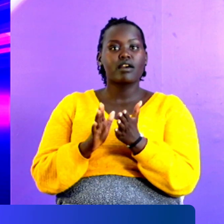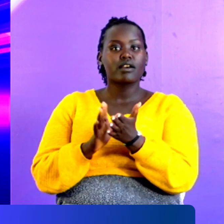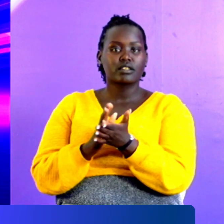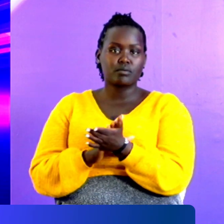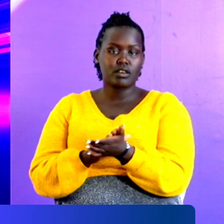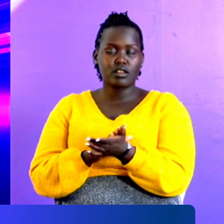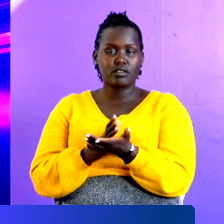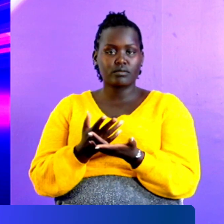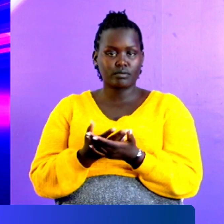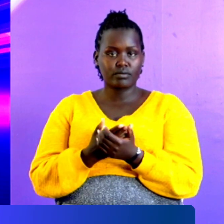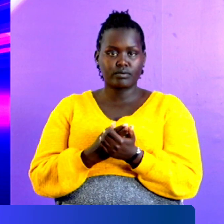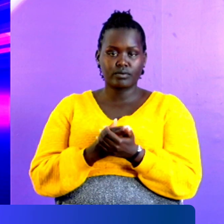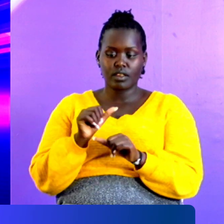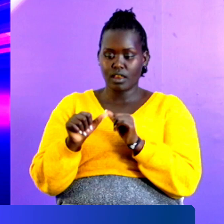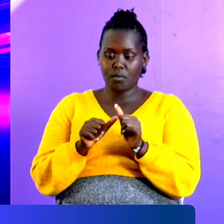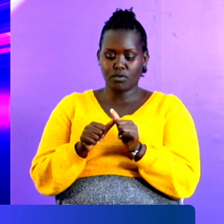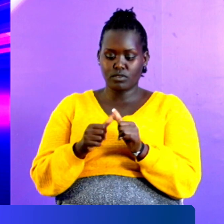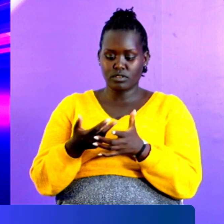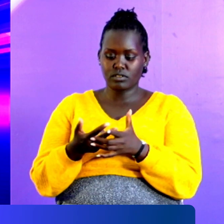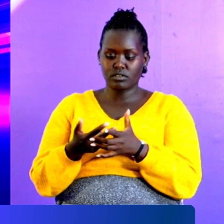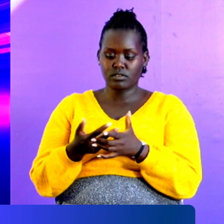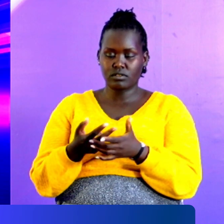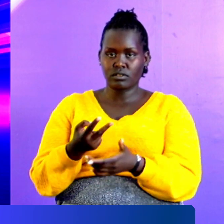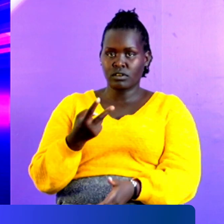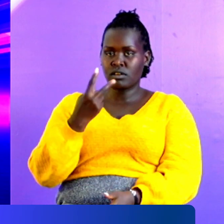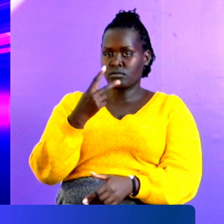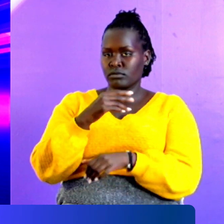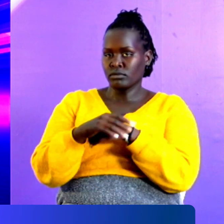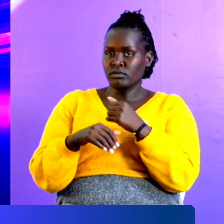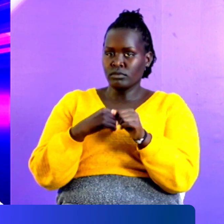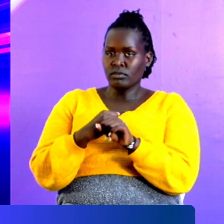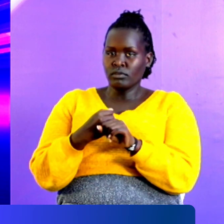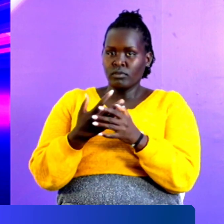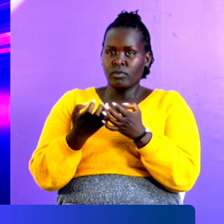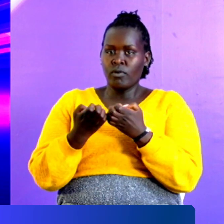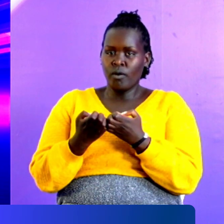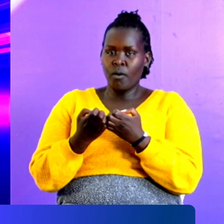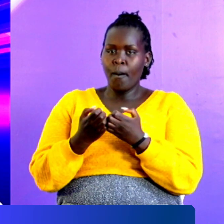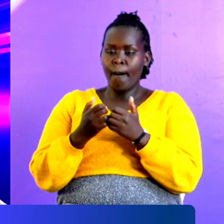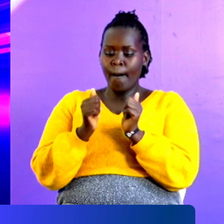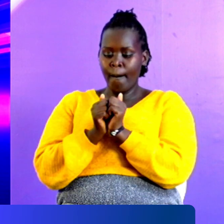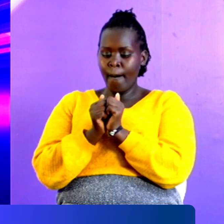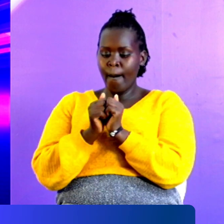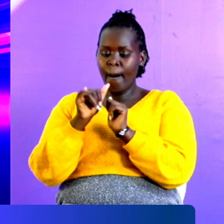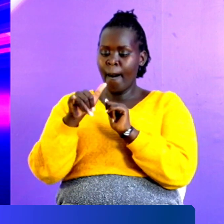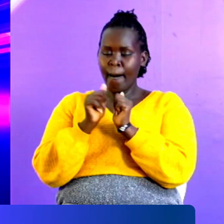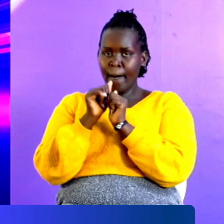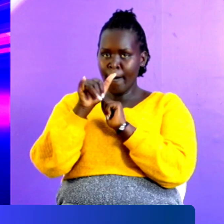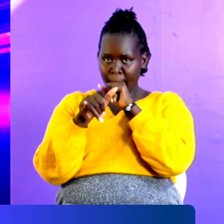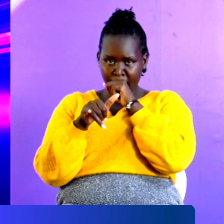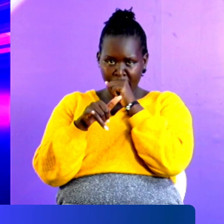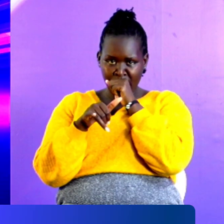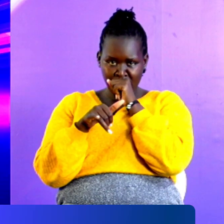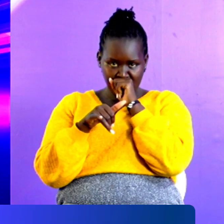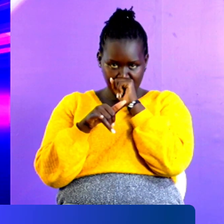200, about 200 and let's say roughly 2 years. We need to maintain the momentum. Because I don't